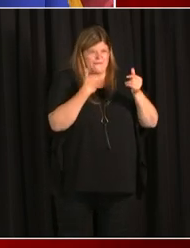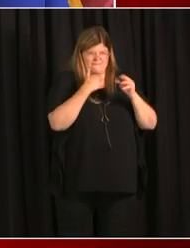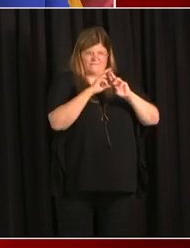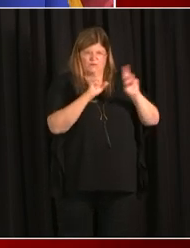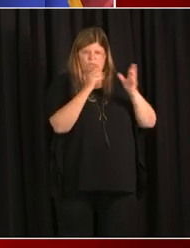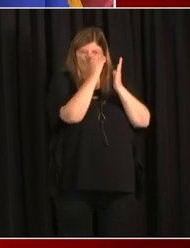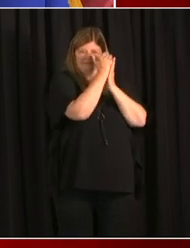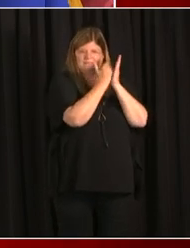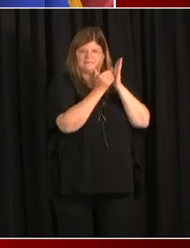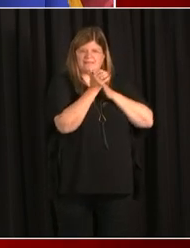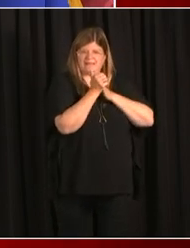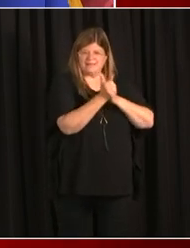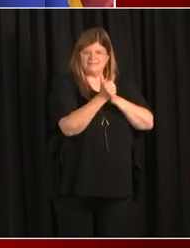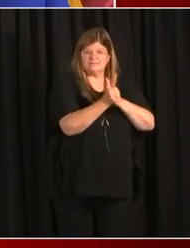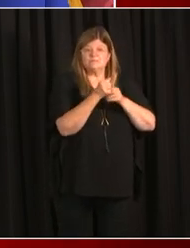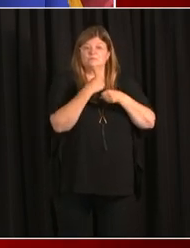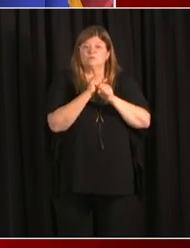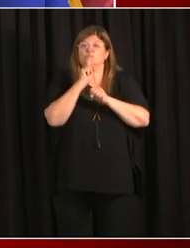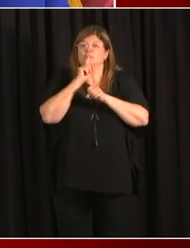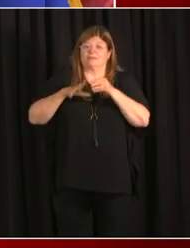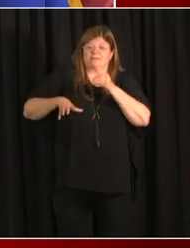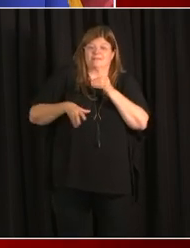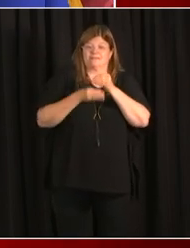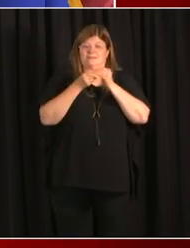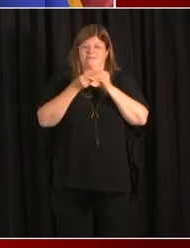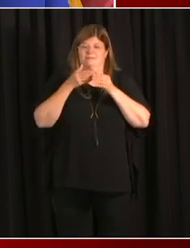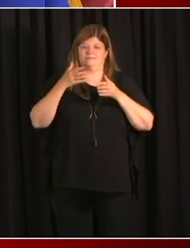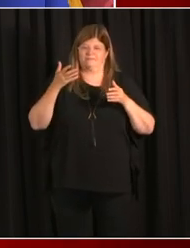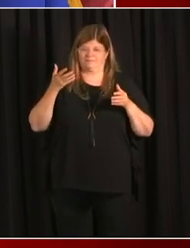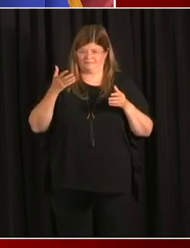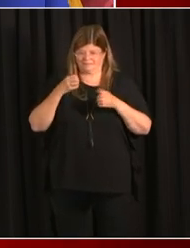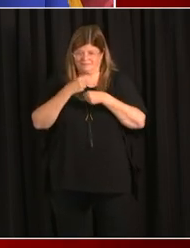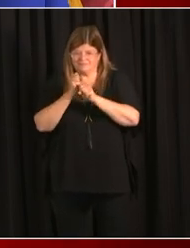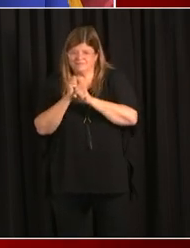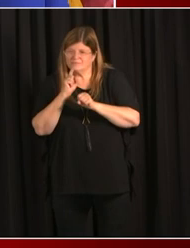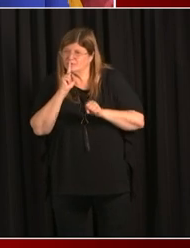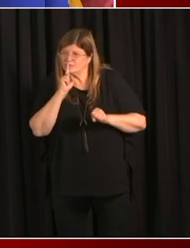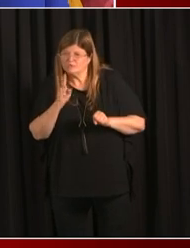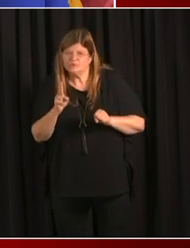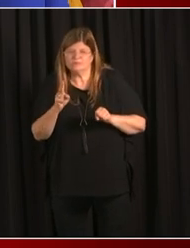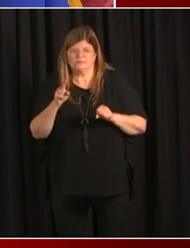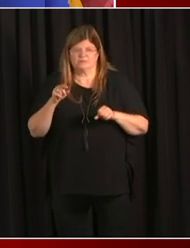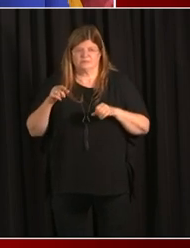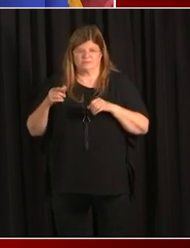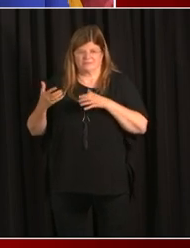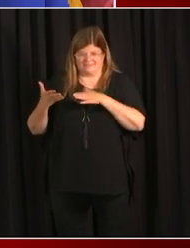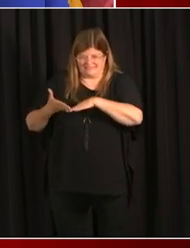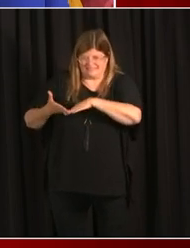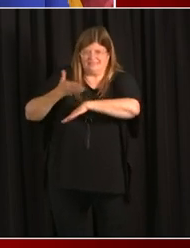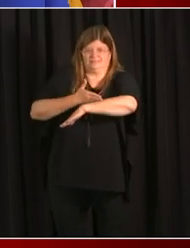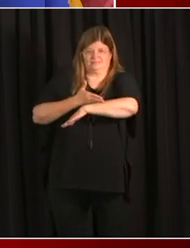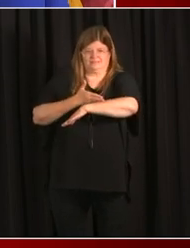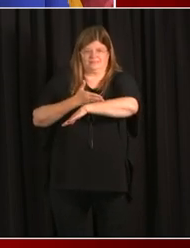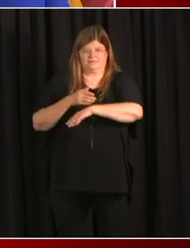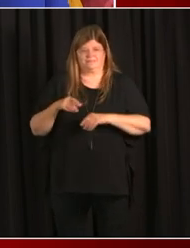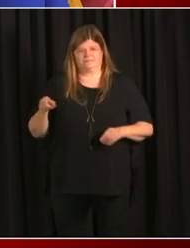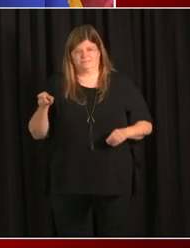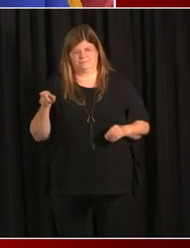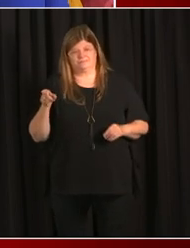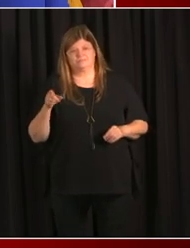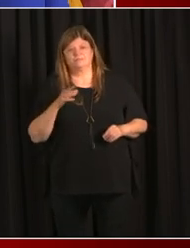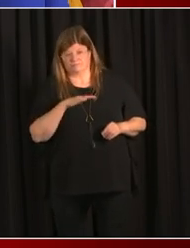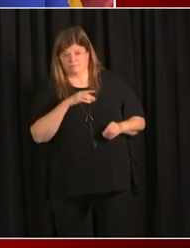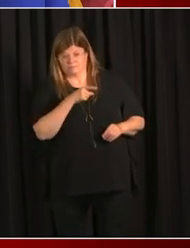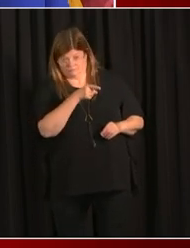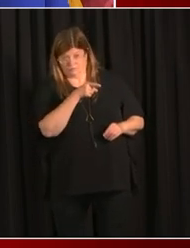where we can actually get some additional outcomes, because we've made some significant strides. And the mayor mentions in her press release that you're